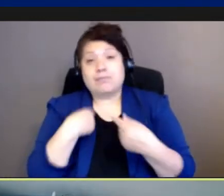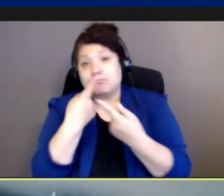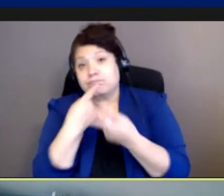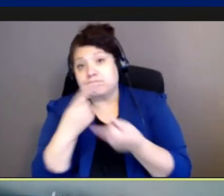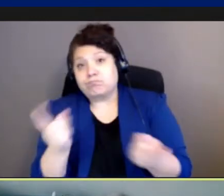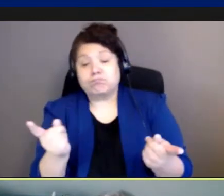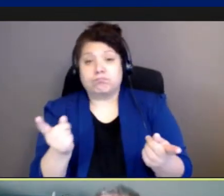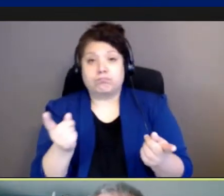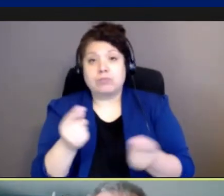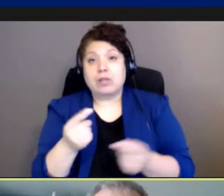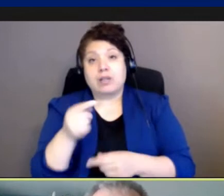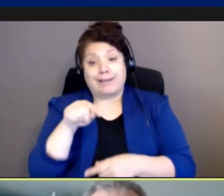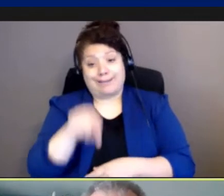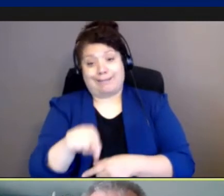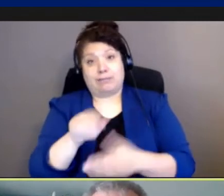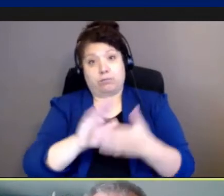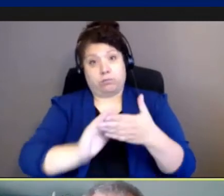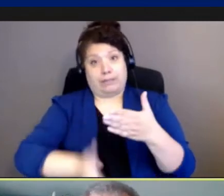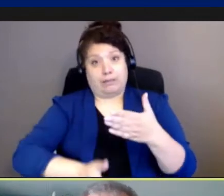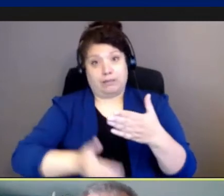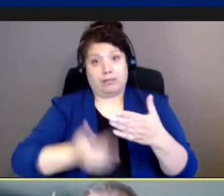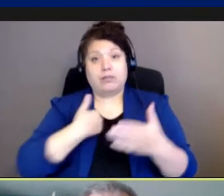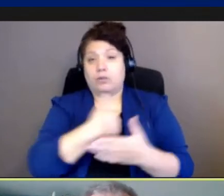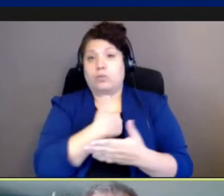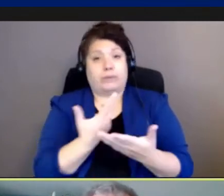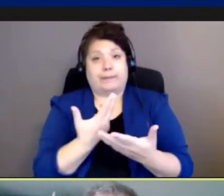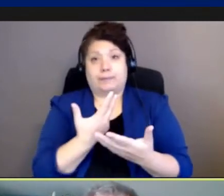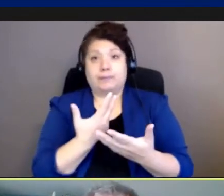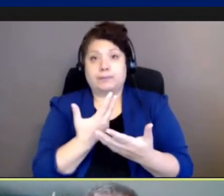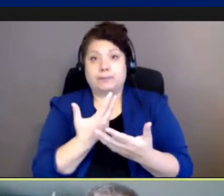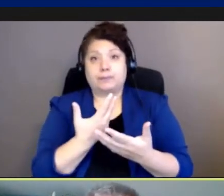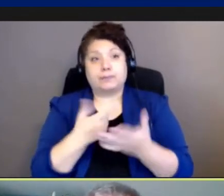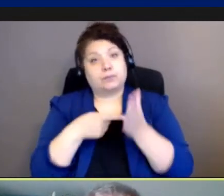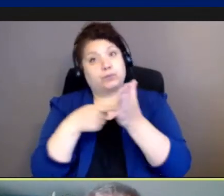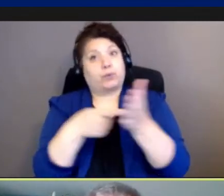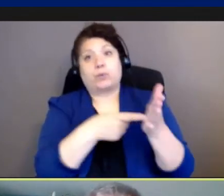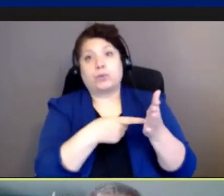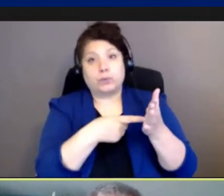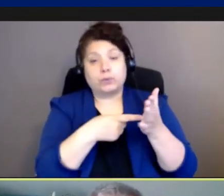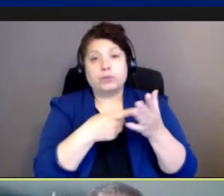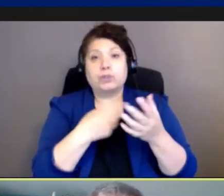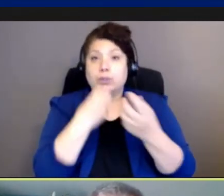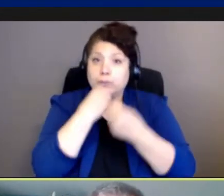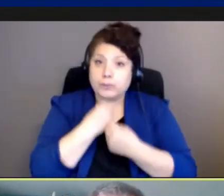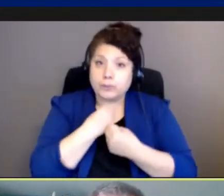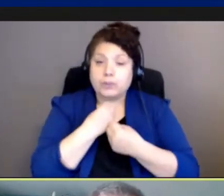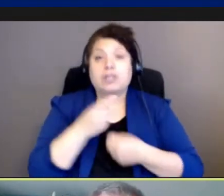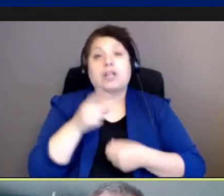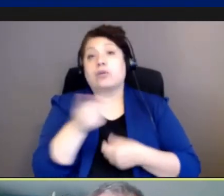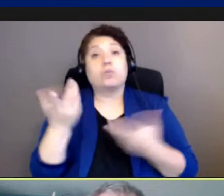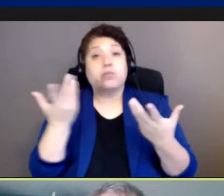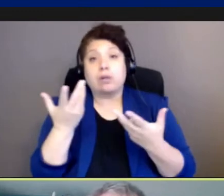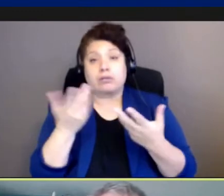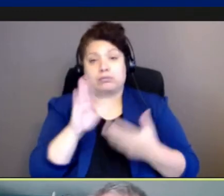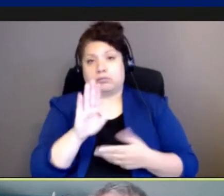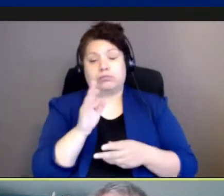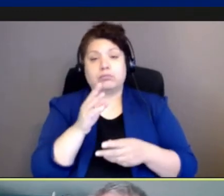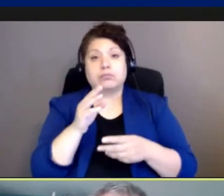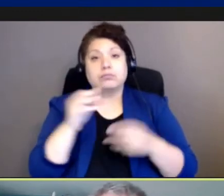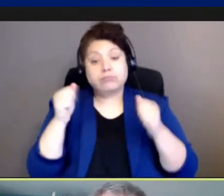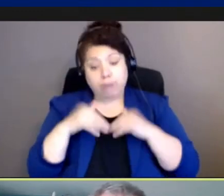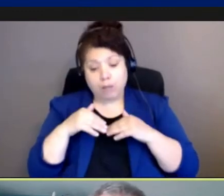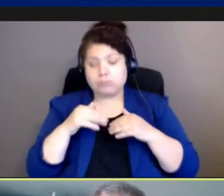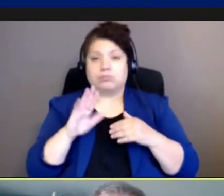if we want to show that, then the best way to do that is to keep it small and